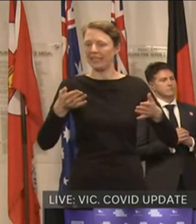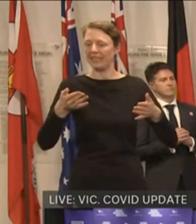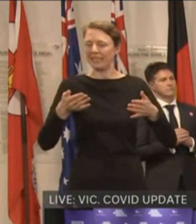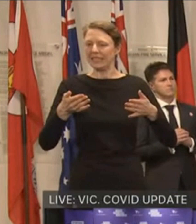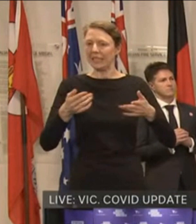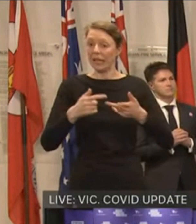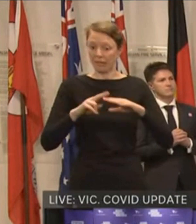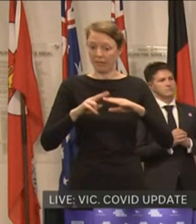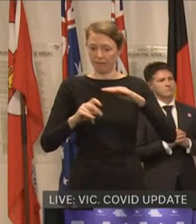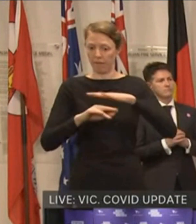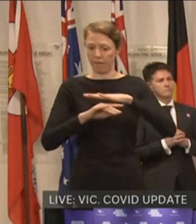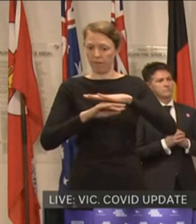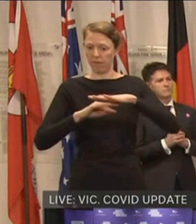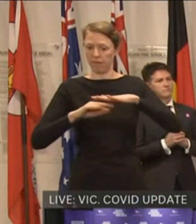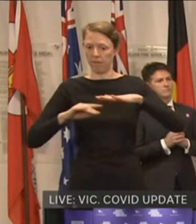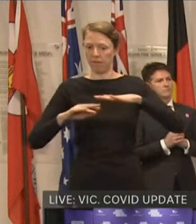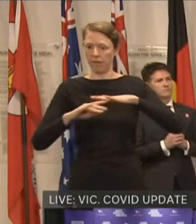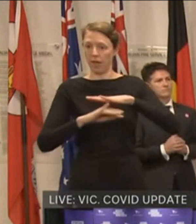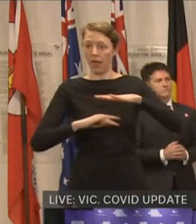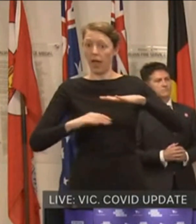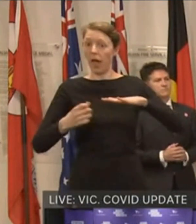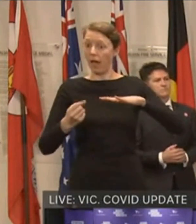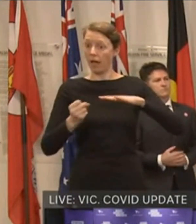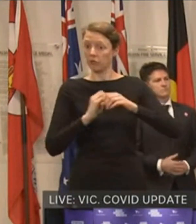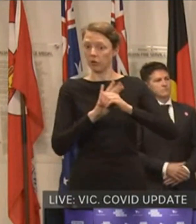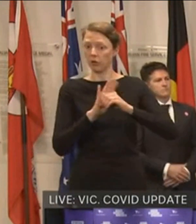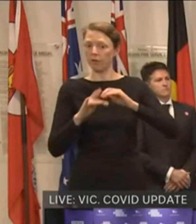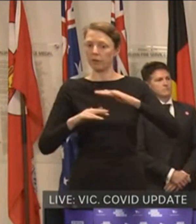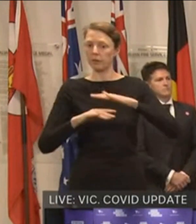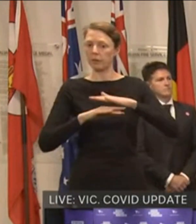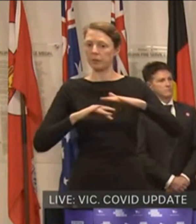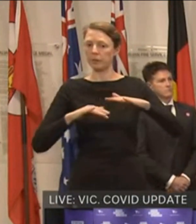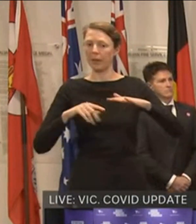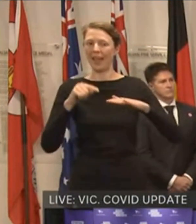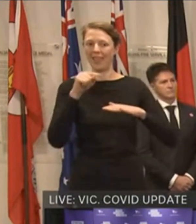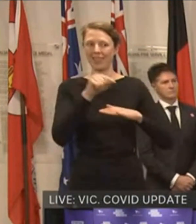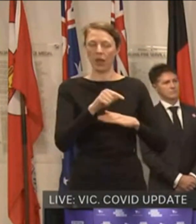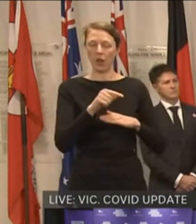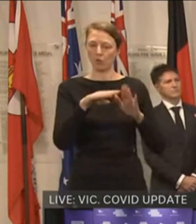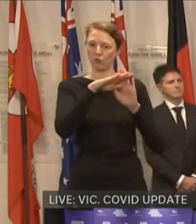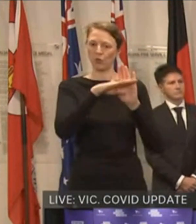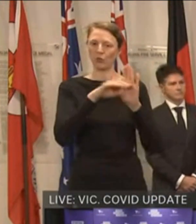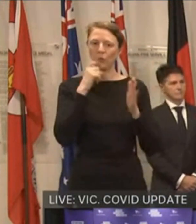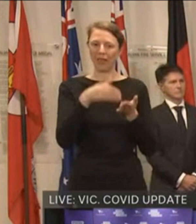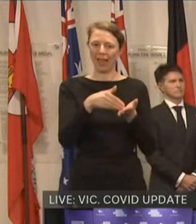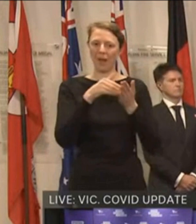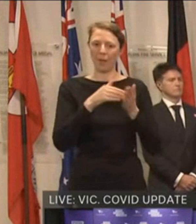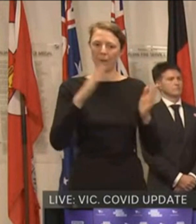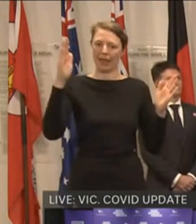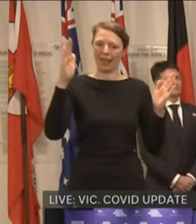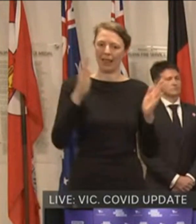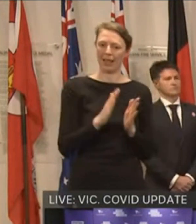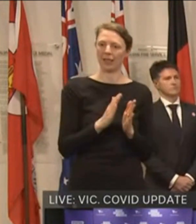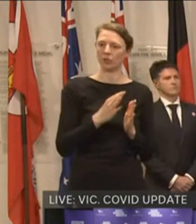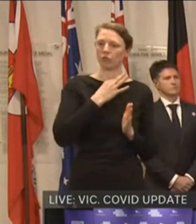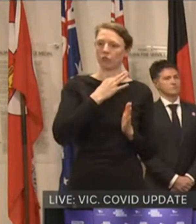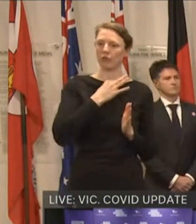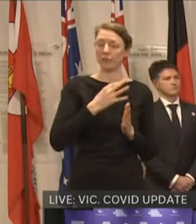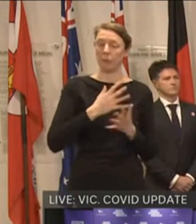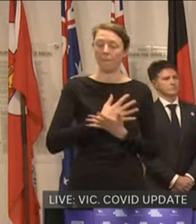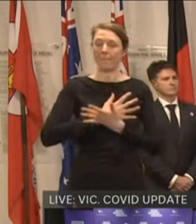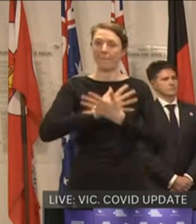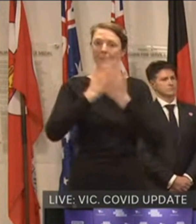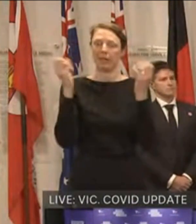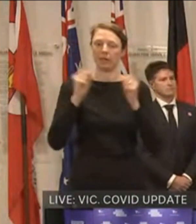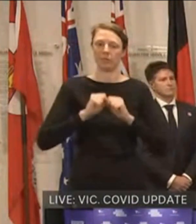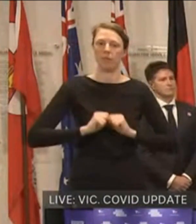sporting organisations who will be undertaking their activities in a different way this weekend. Please limit spectators, please support the children in getting to